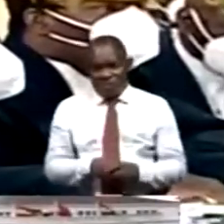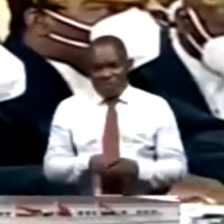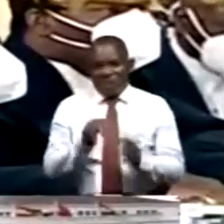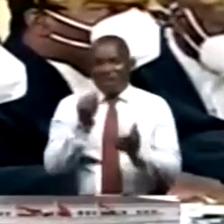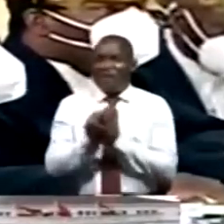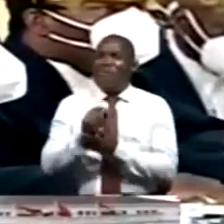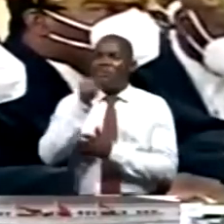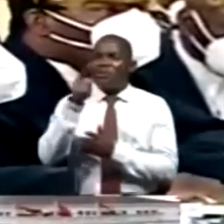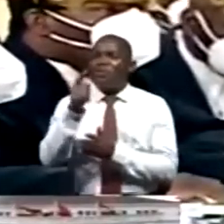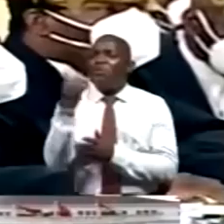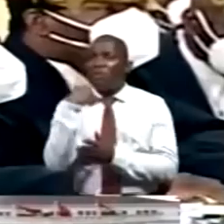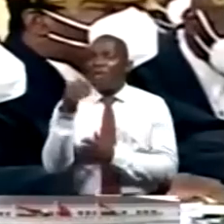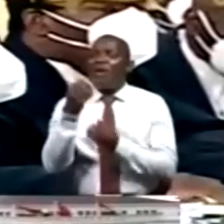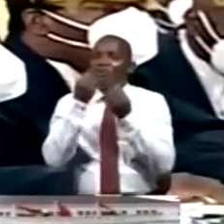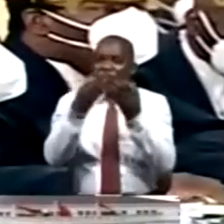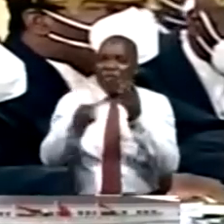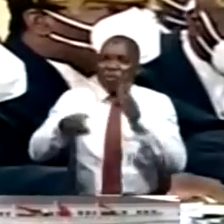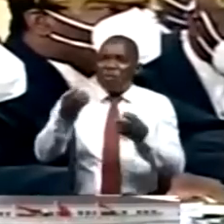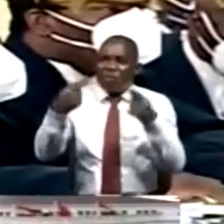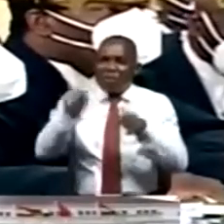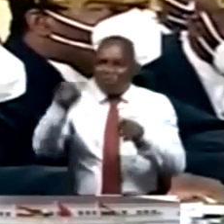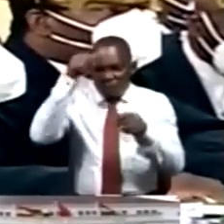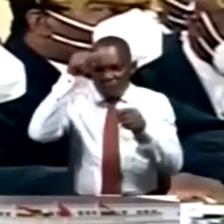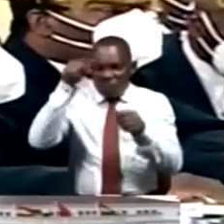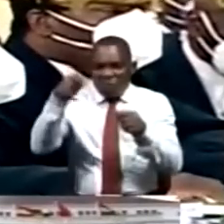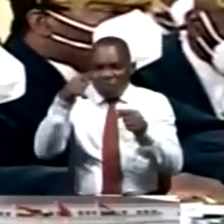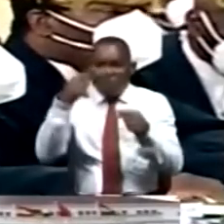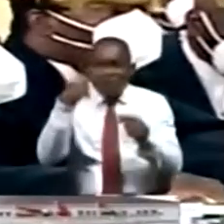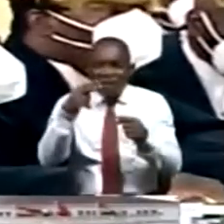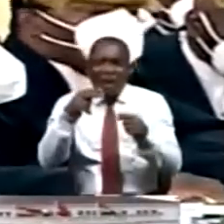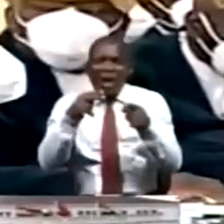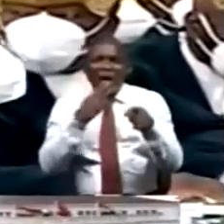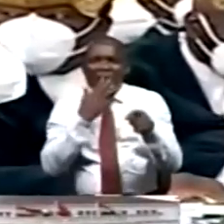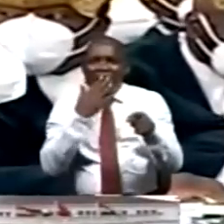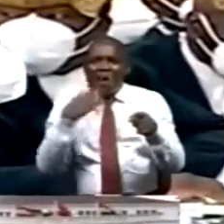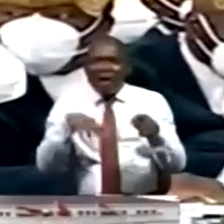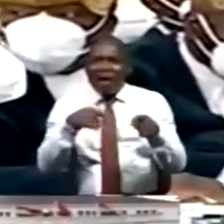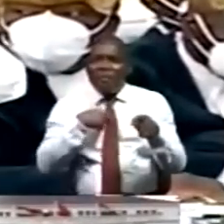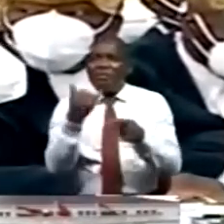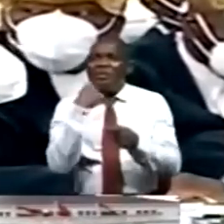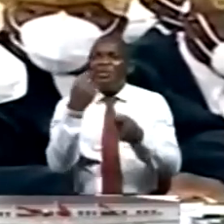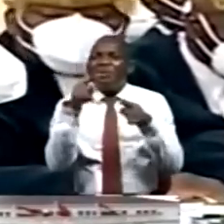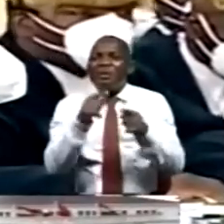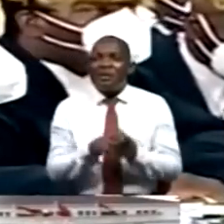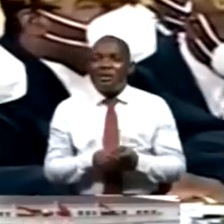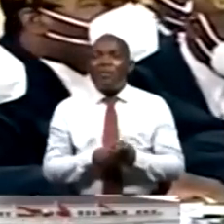mistake. So tell this court when you realize that. Paragraph 11 of your witness statement. Tell the court.